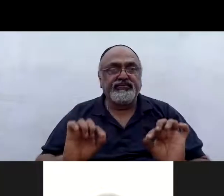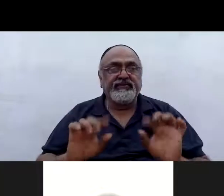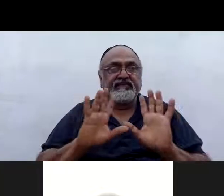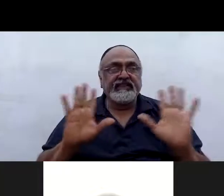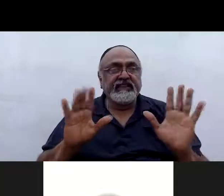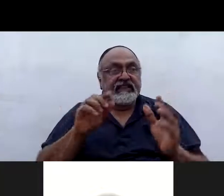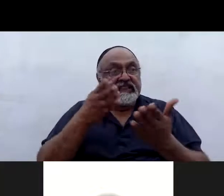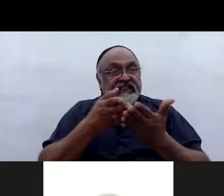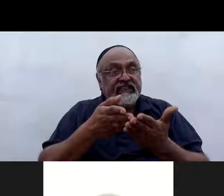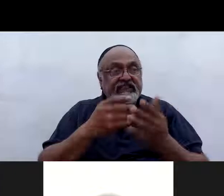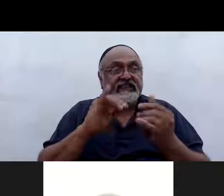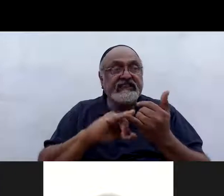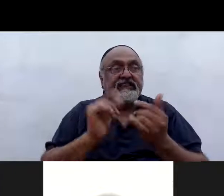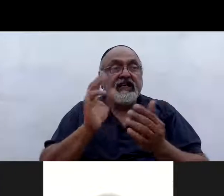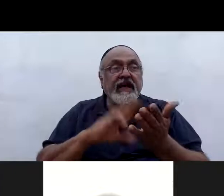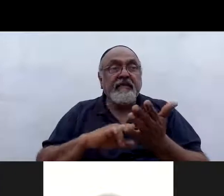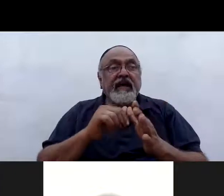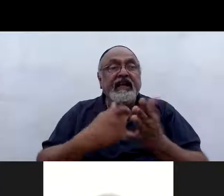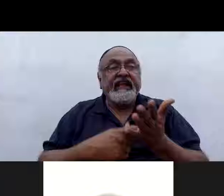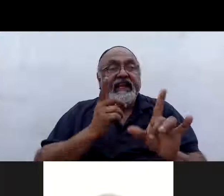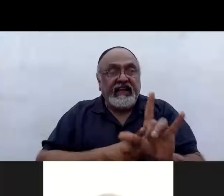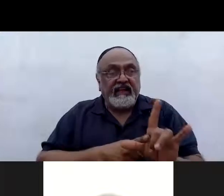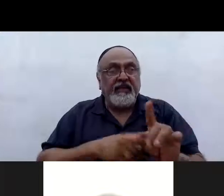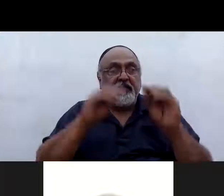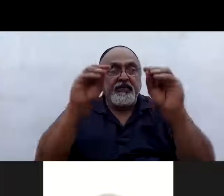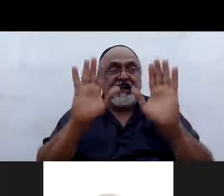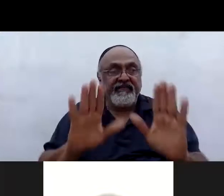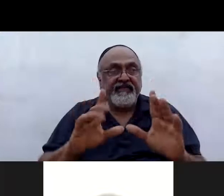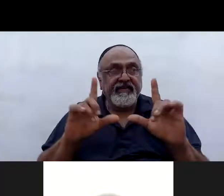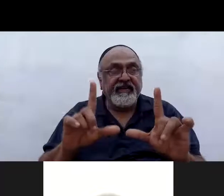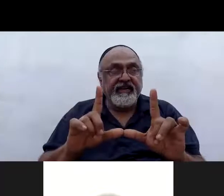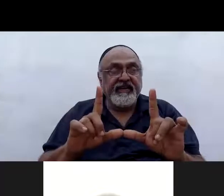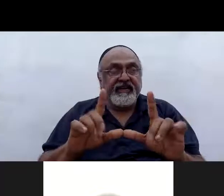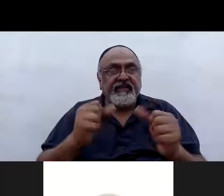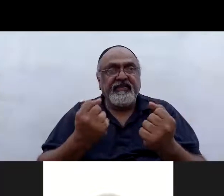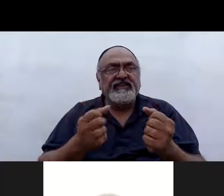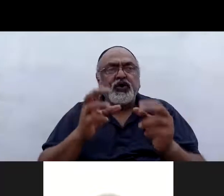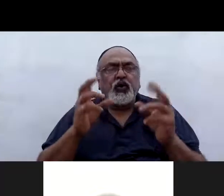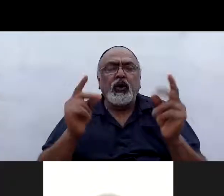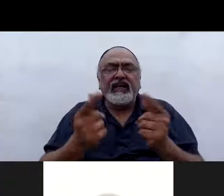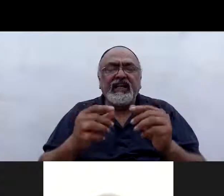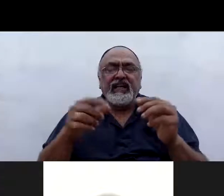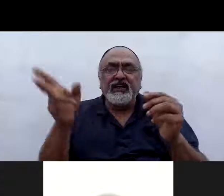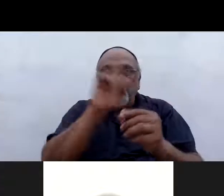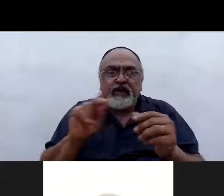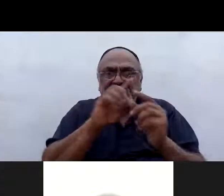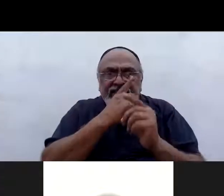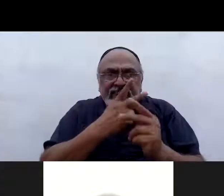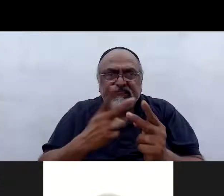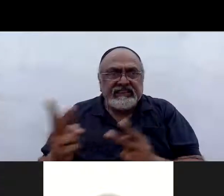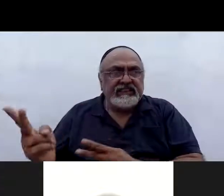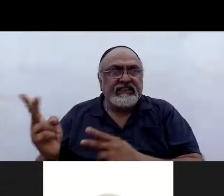That is here, they have summarized the issues. So let's take a quick recap of what and how